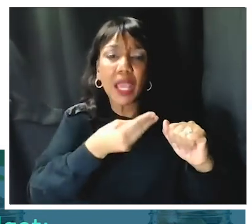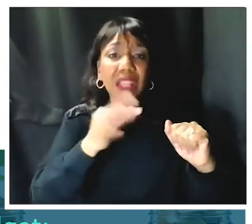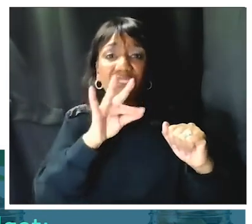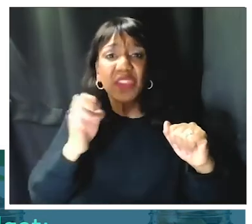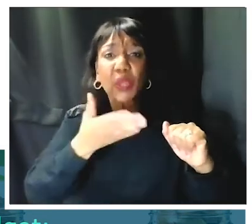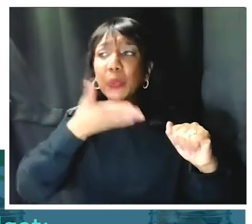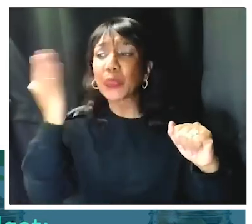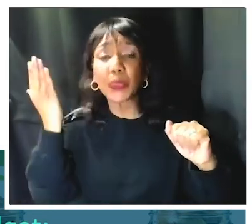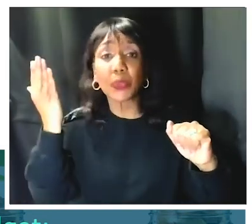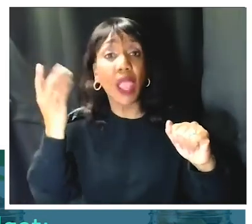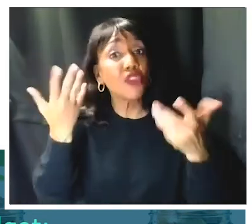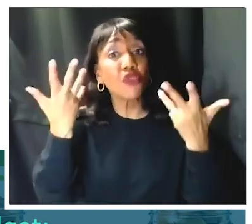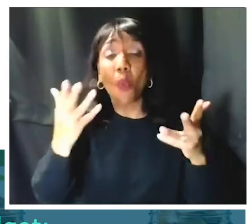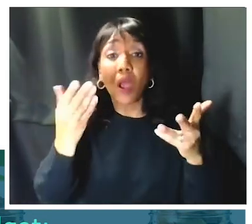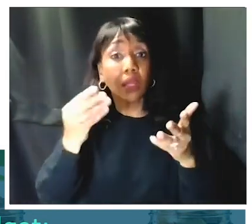account.